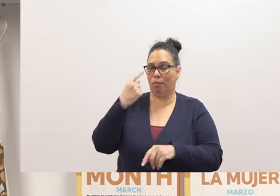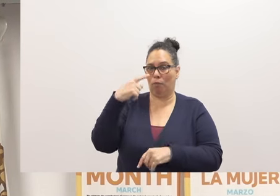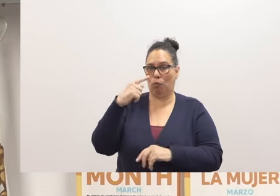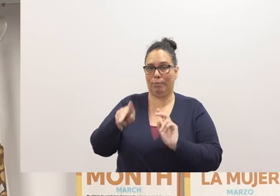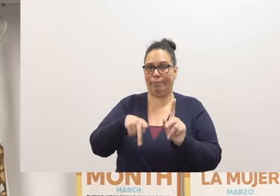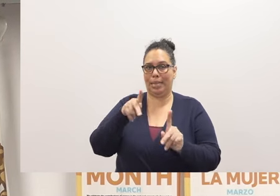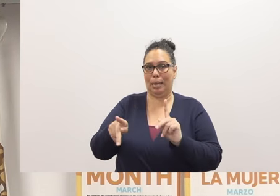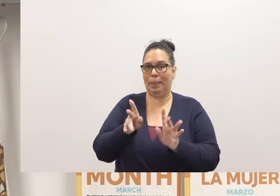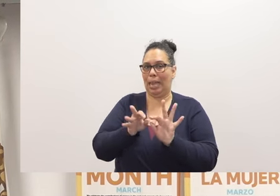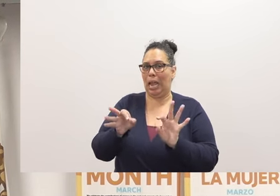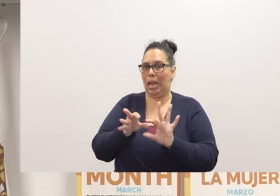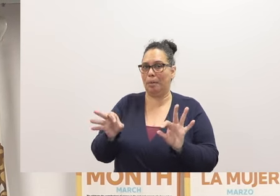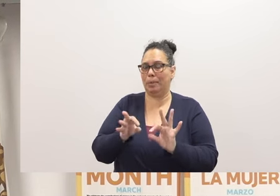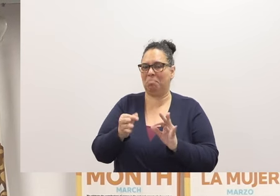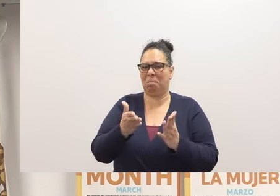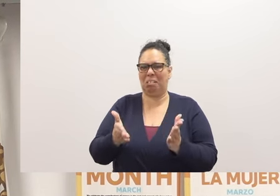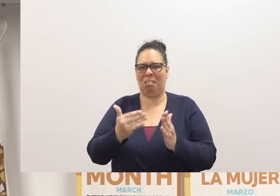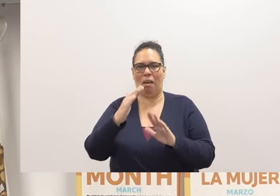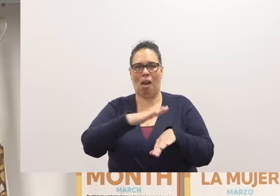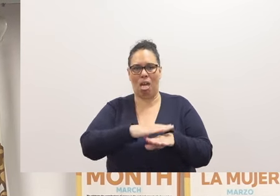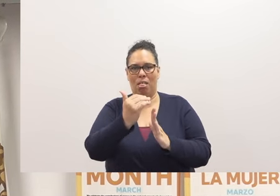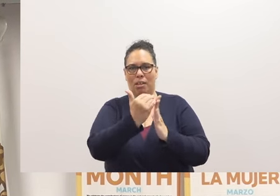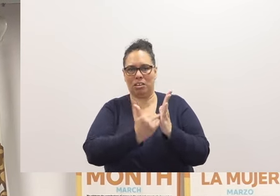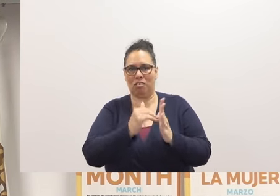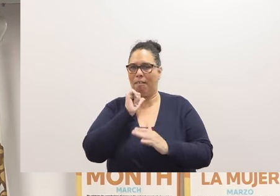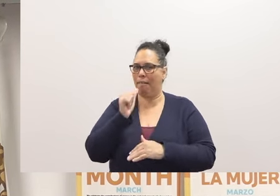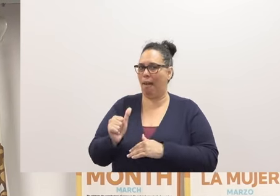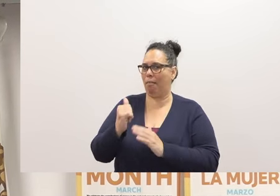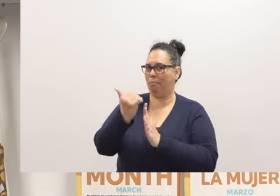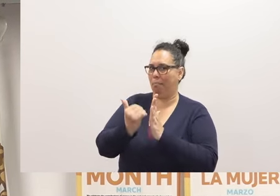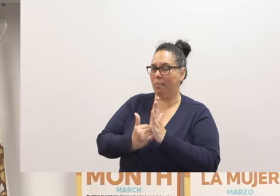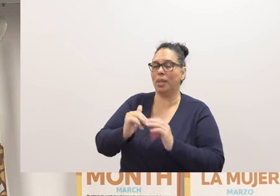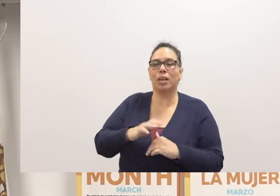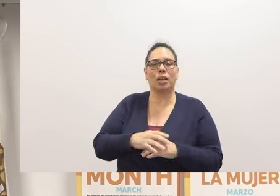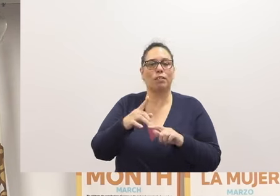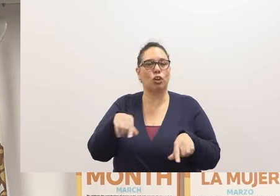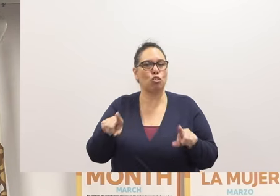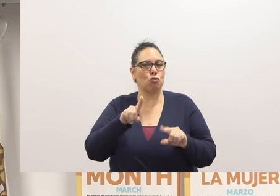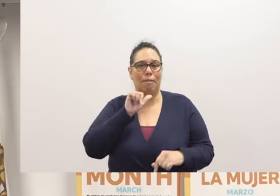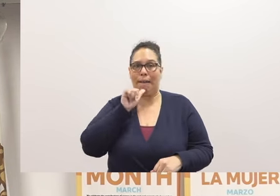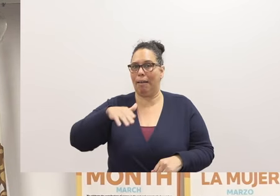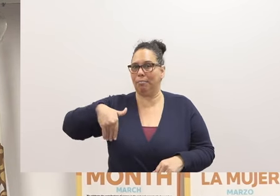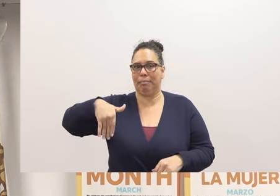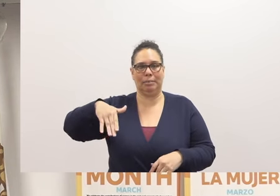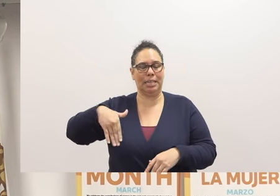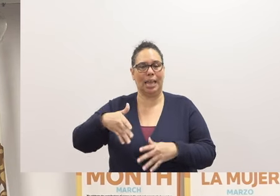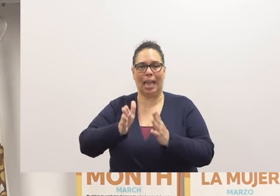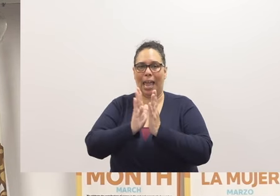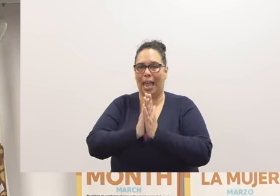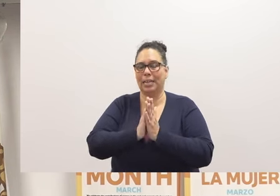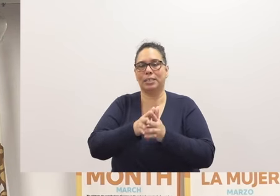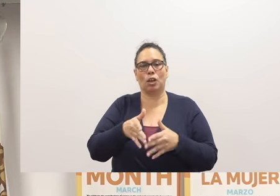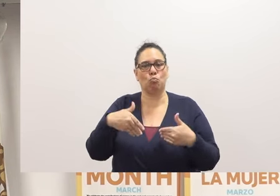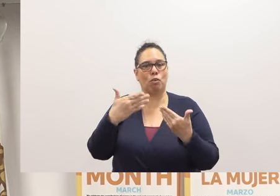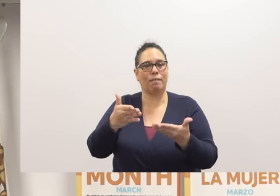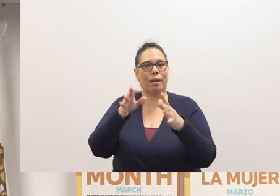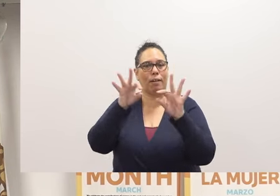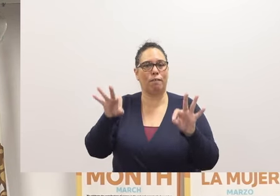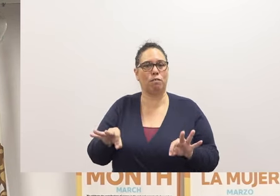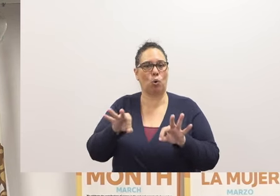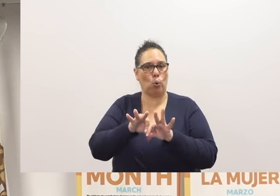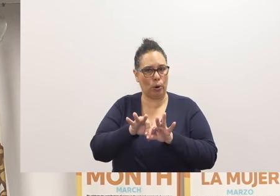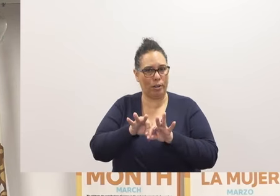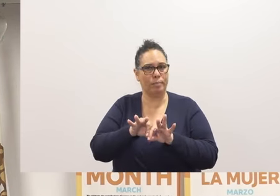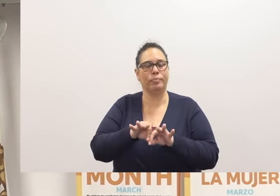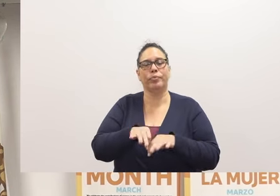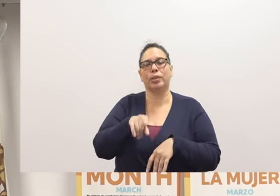comment on matters on the agenda and matters not on the agenda. For those who have not already submitted a request, we have provided forms here by